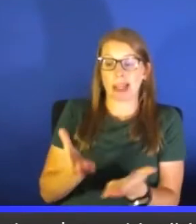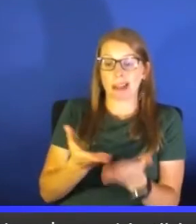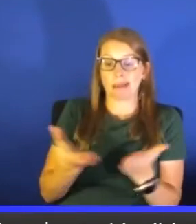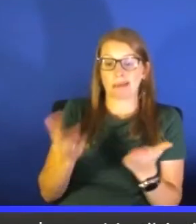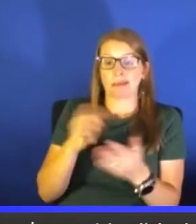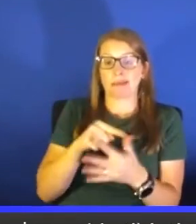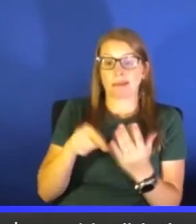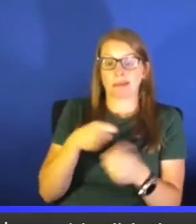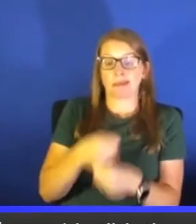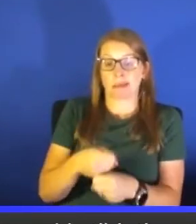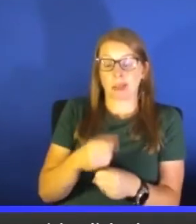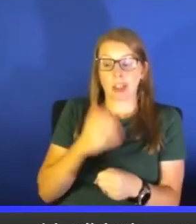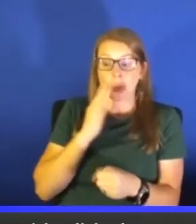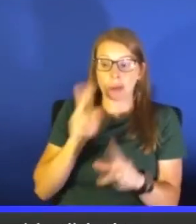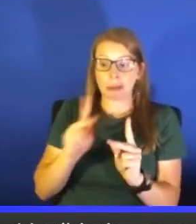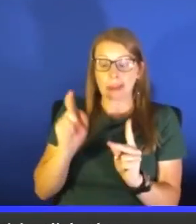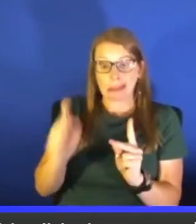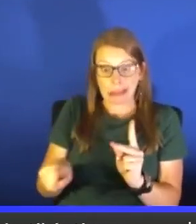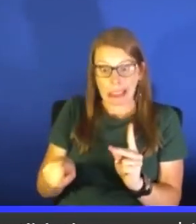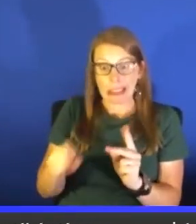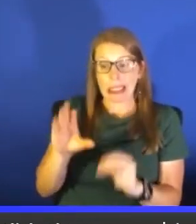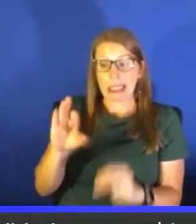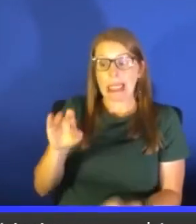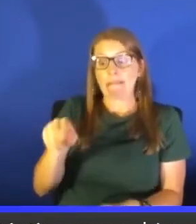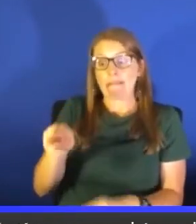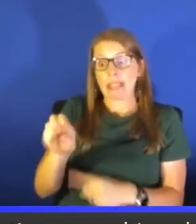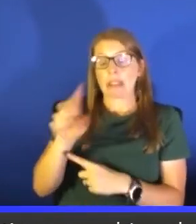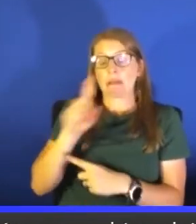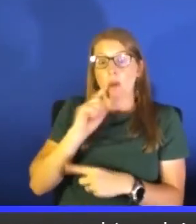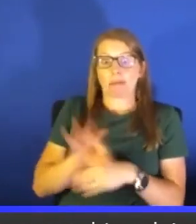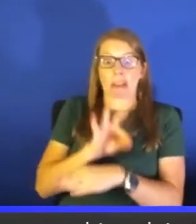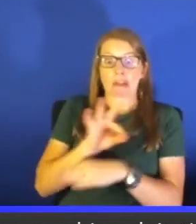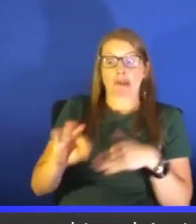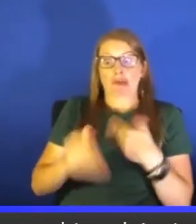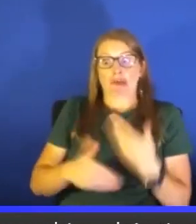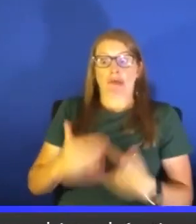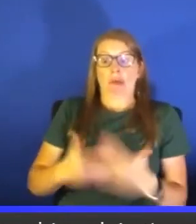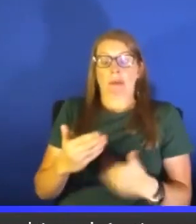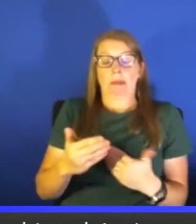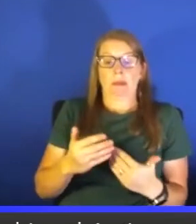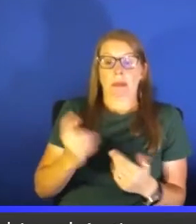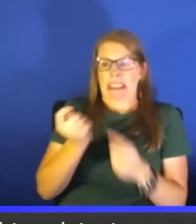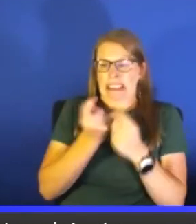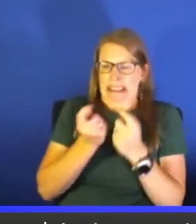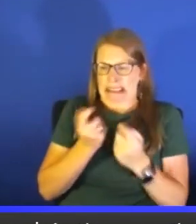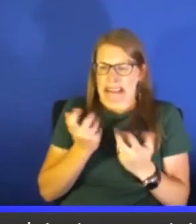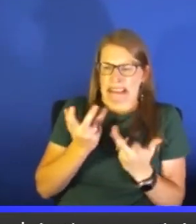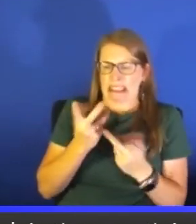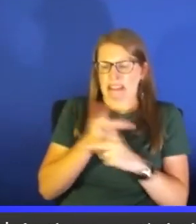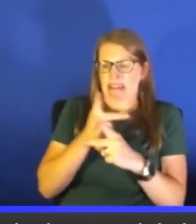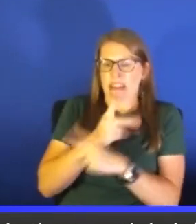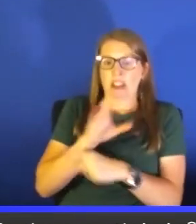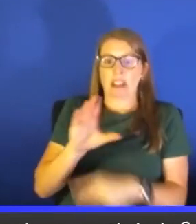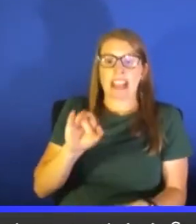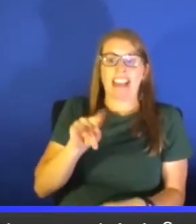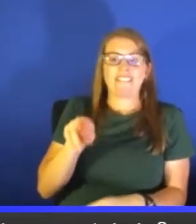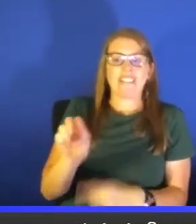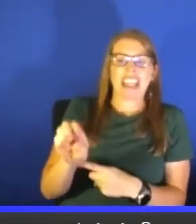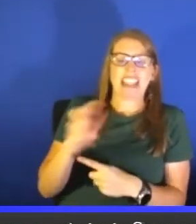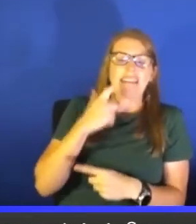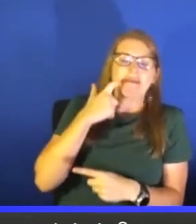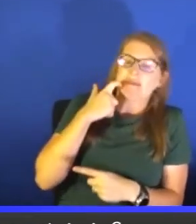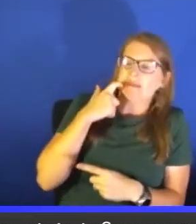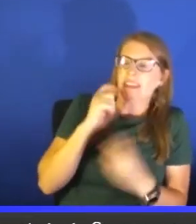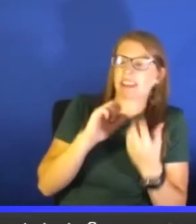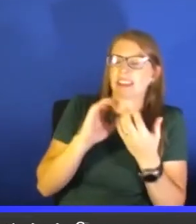know people who need their caffeine to function. So I think it all ties into that. So teasing out what might be kind of your caffeine addiction versus your